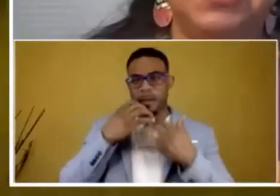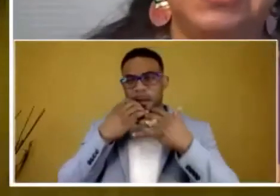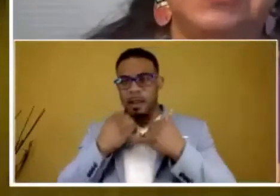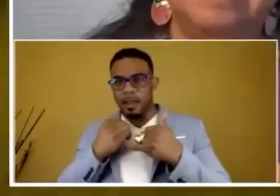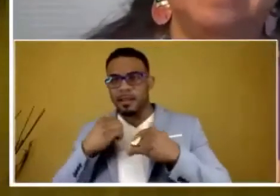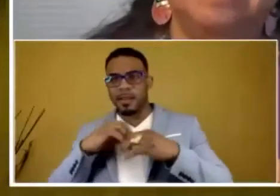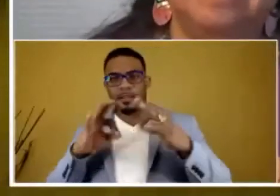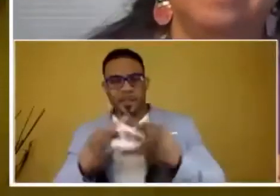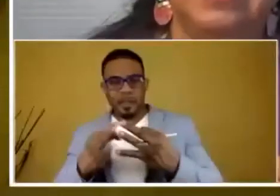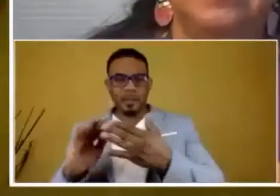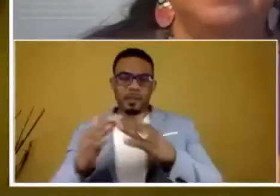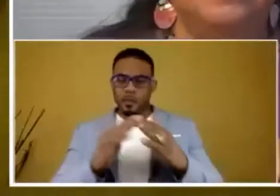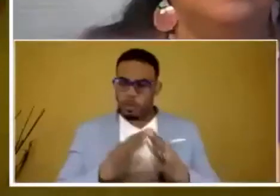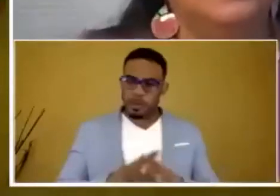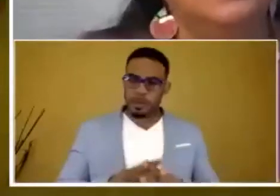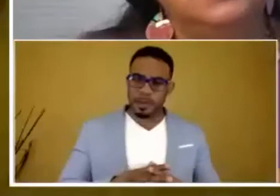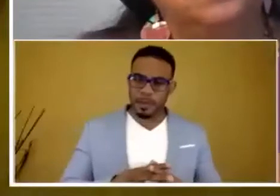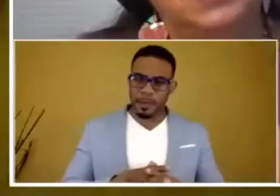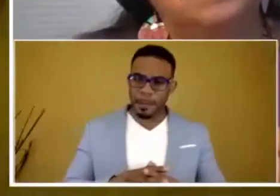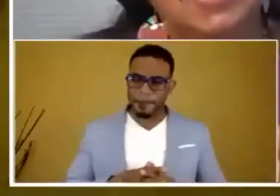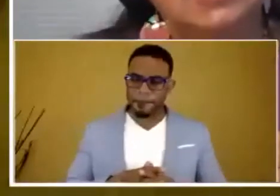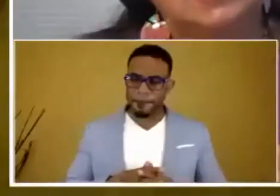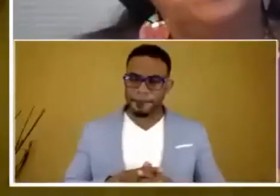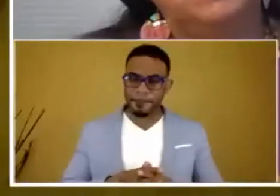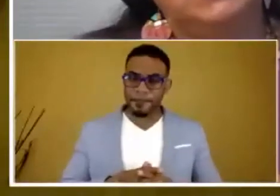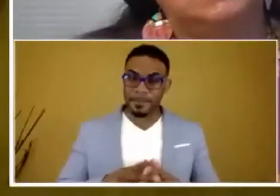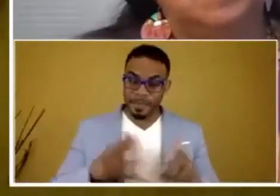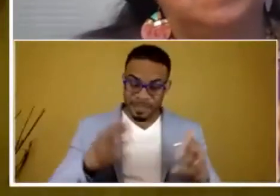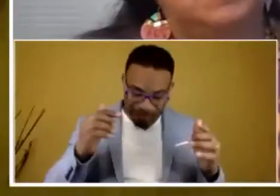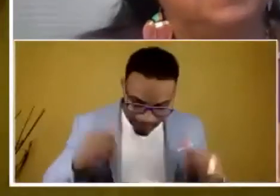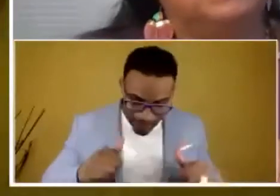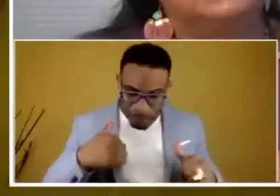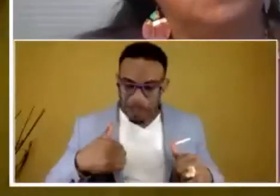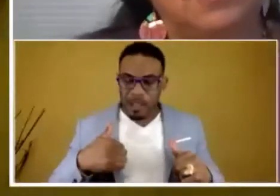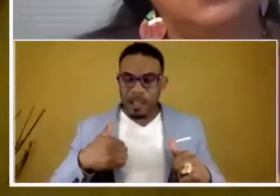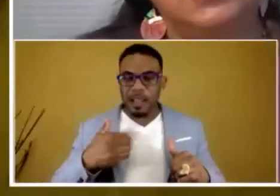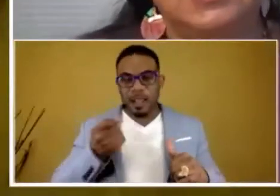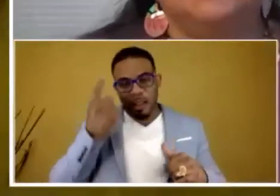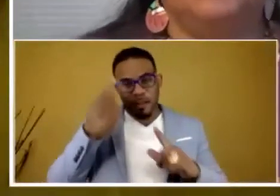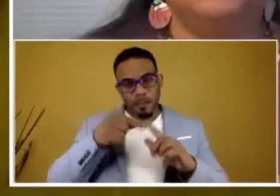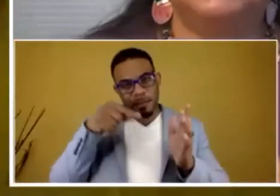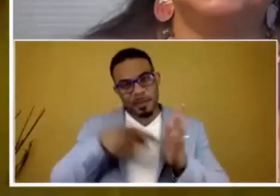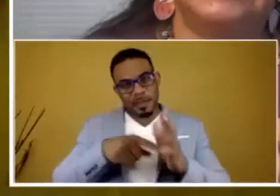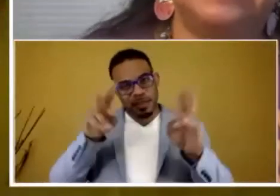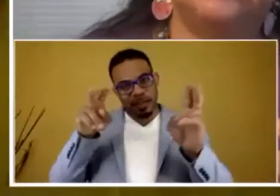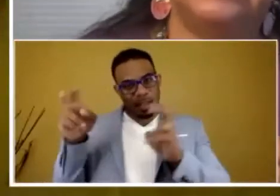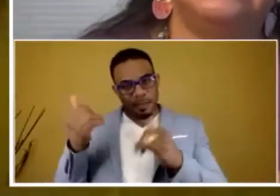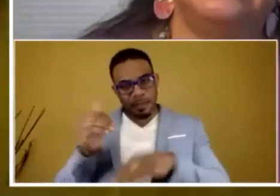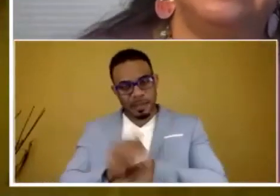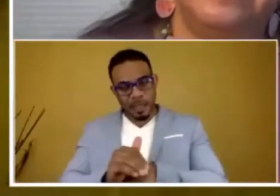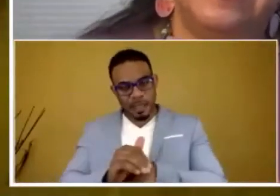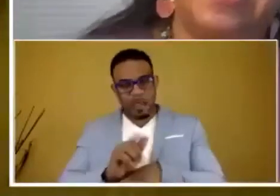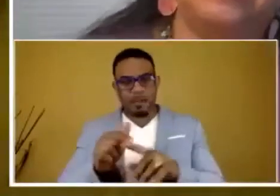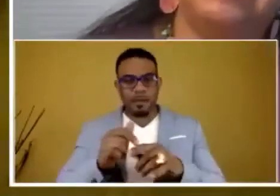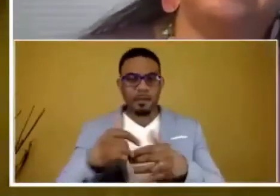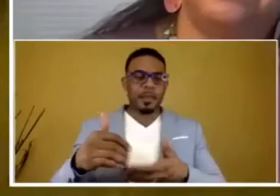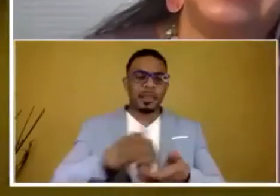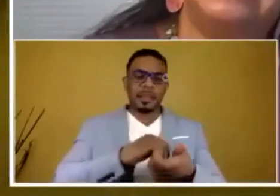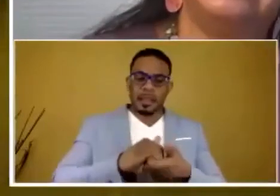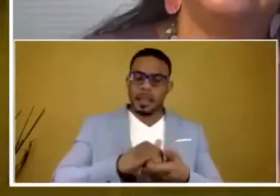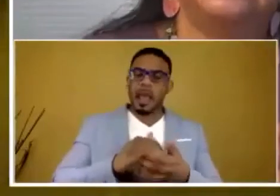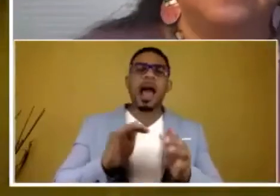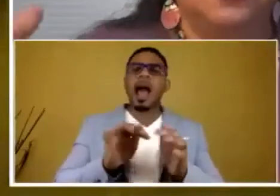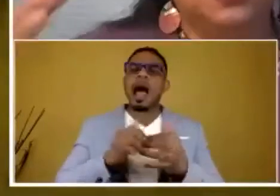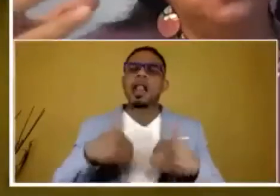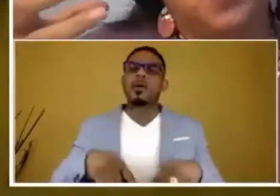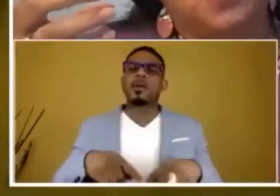and community? This is what I'm taking from this talk tonight, from this gathering. How do we